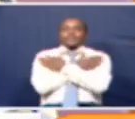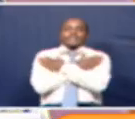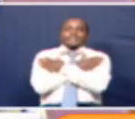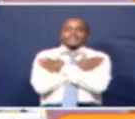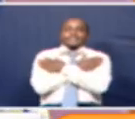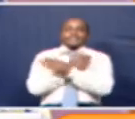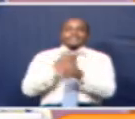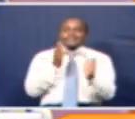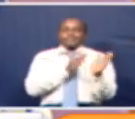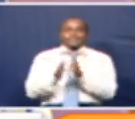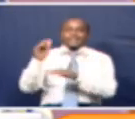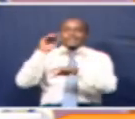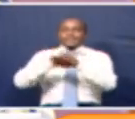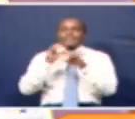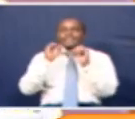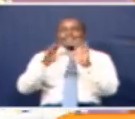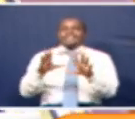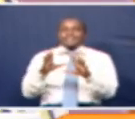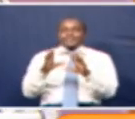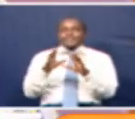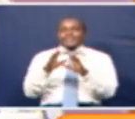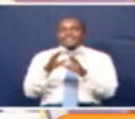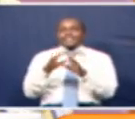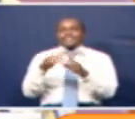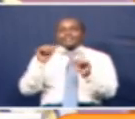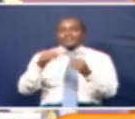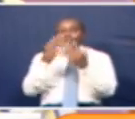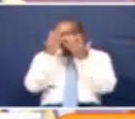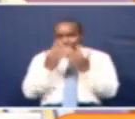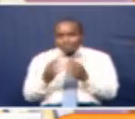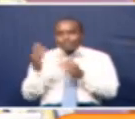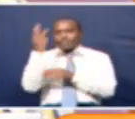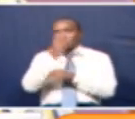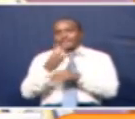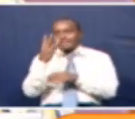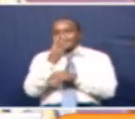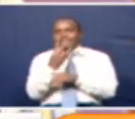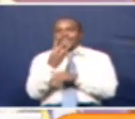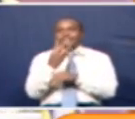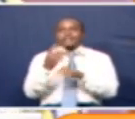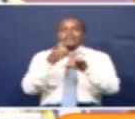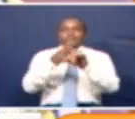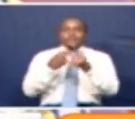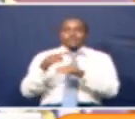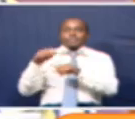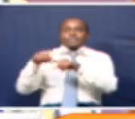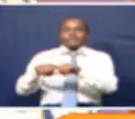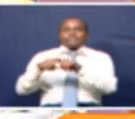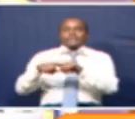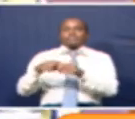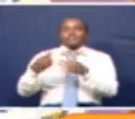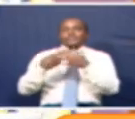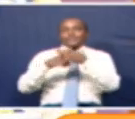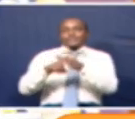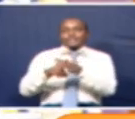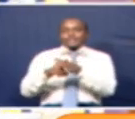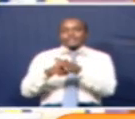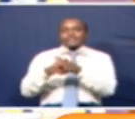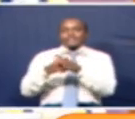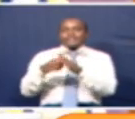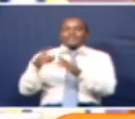good. You can mourn those people on a Wednesday. From reliable sources, those